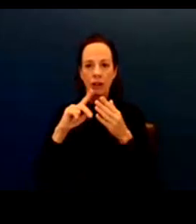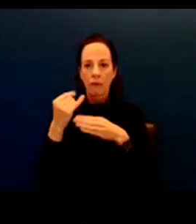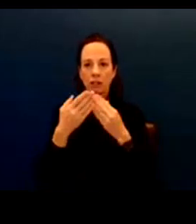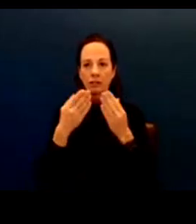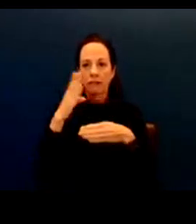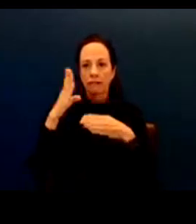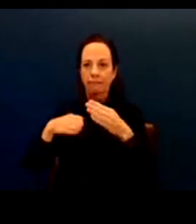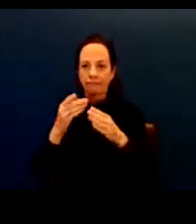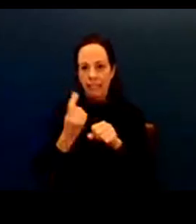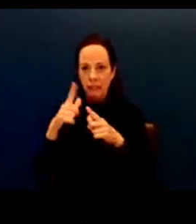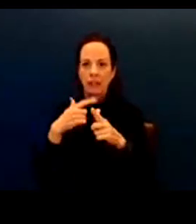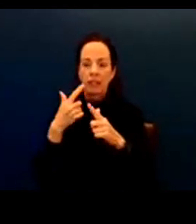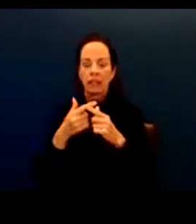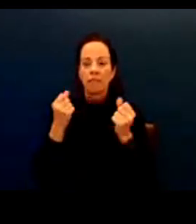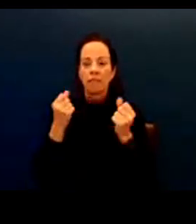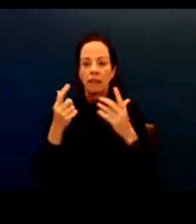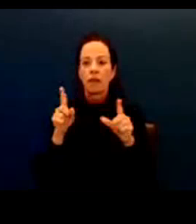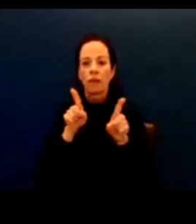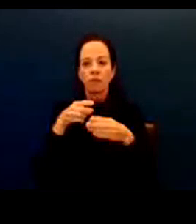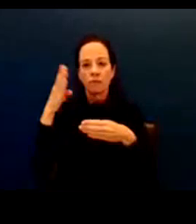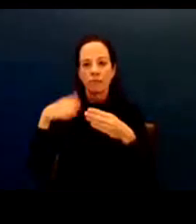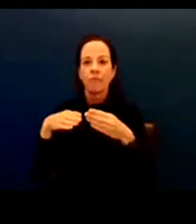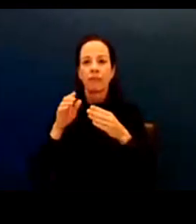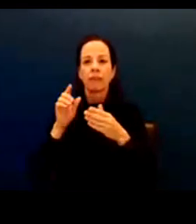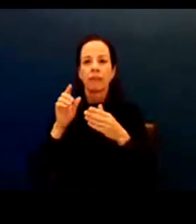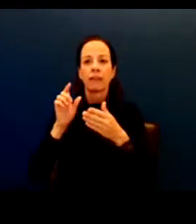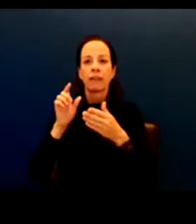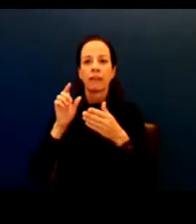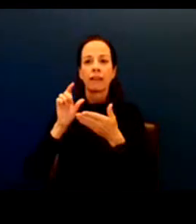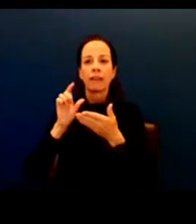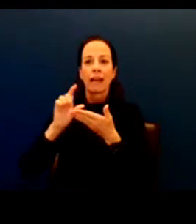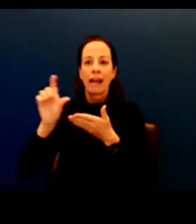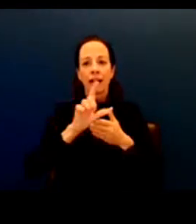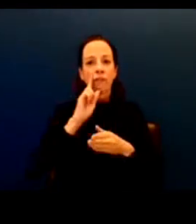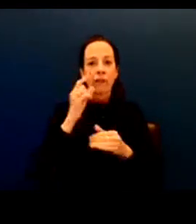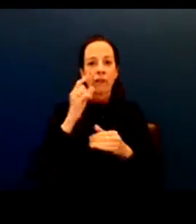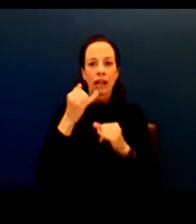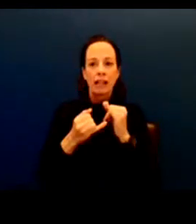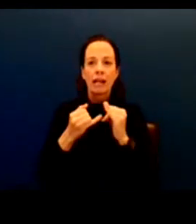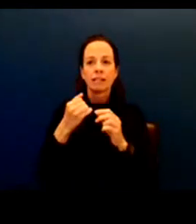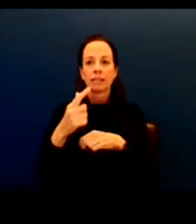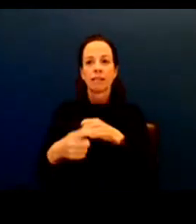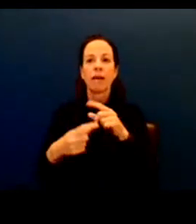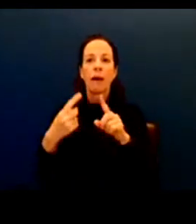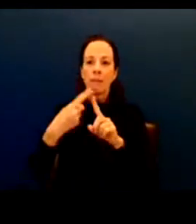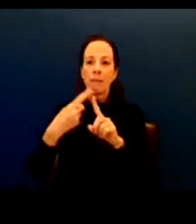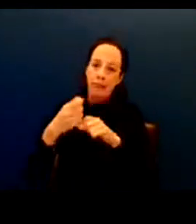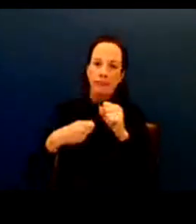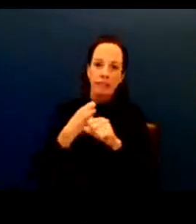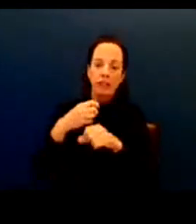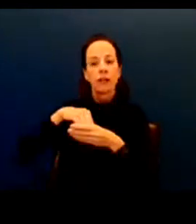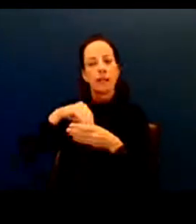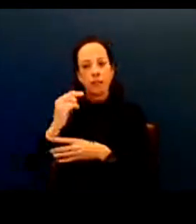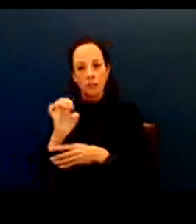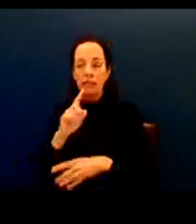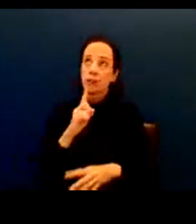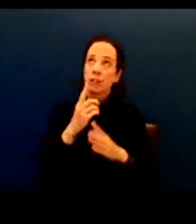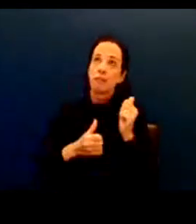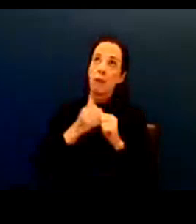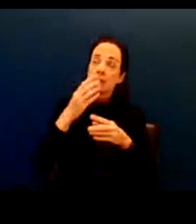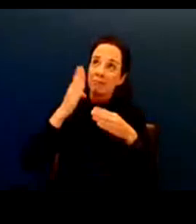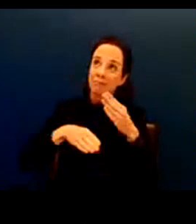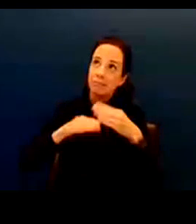that many of them were delivered and allocated in the last month of the year in June. Actually, most of them were delivered in June, and a